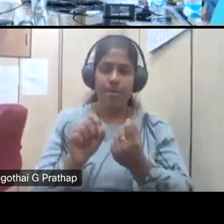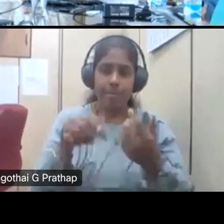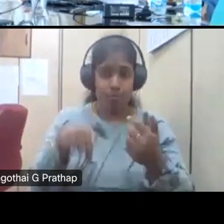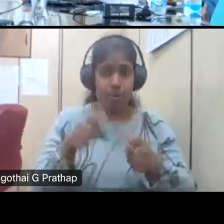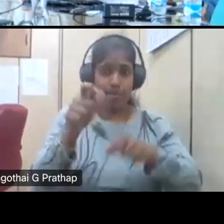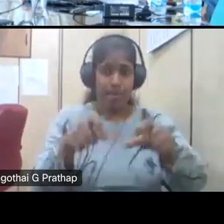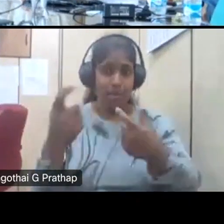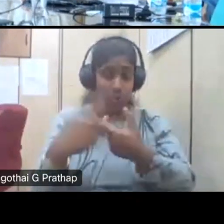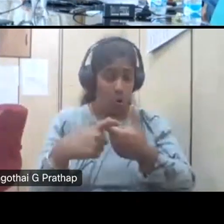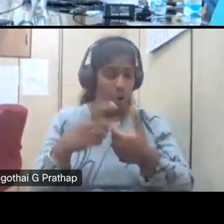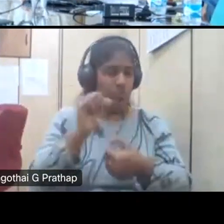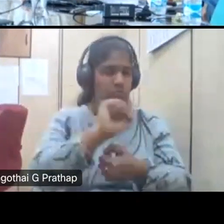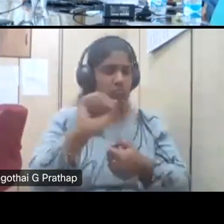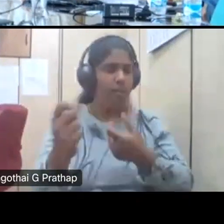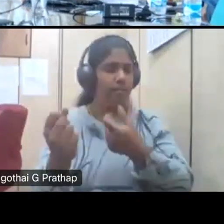participants.